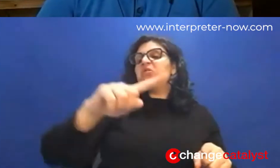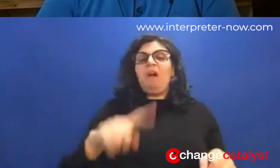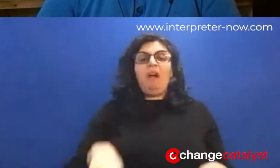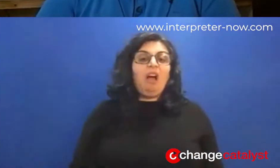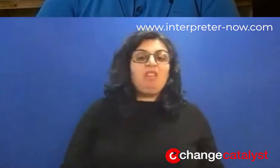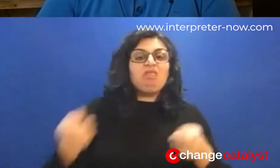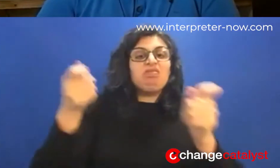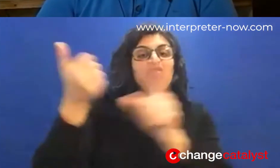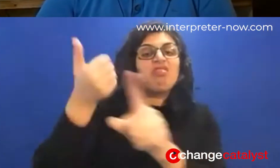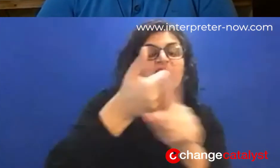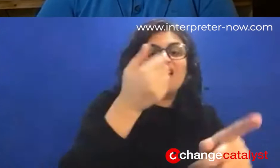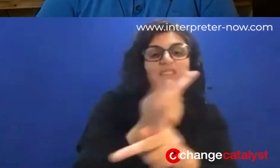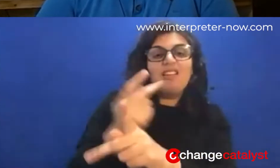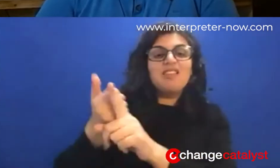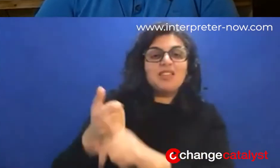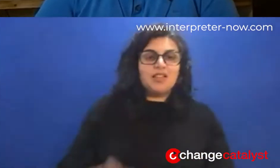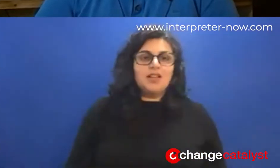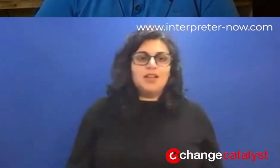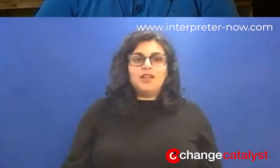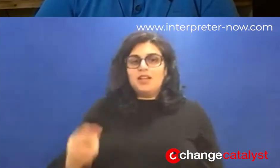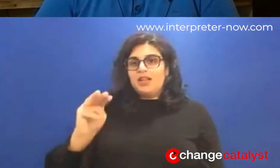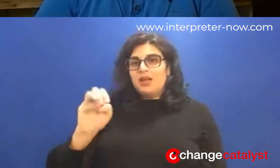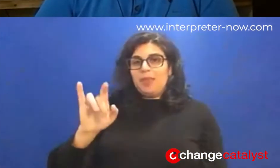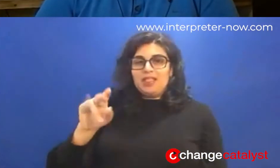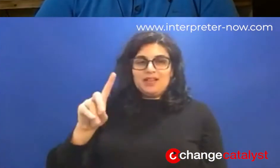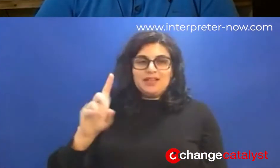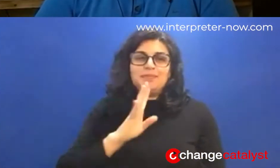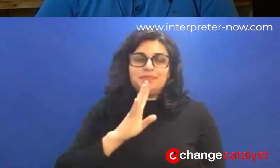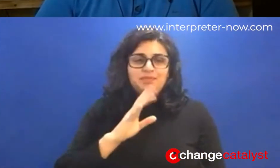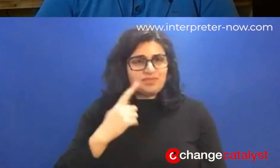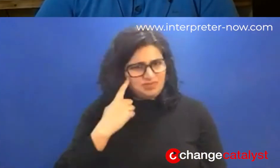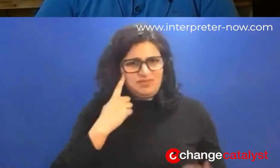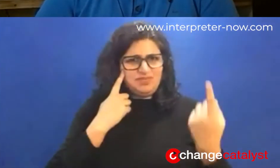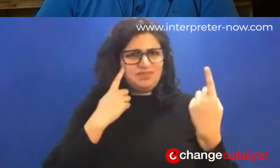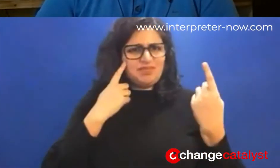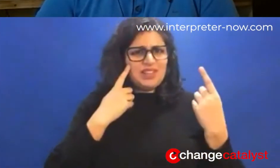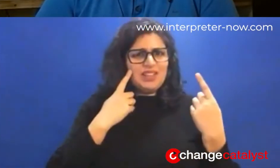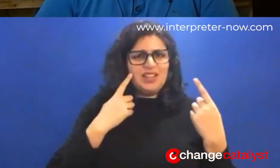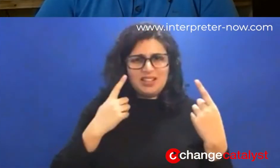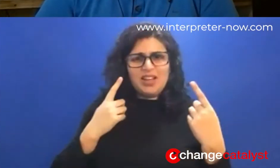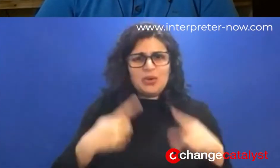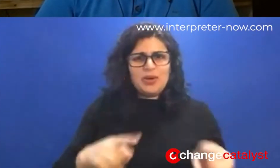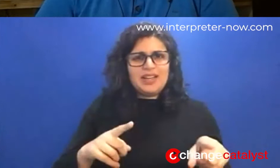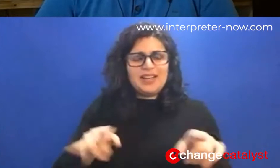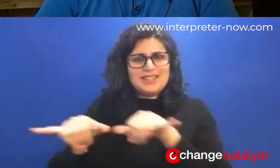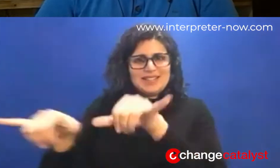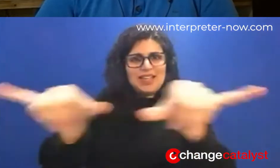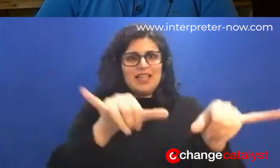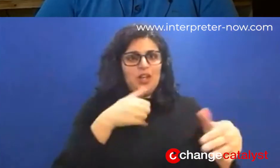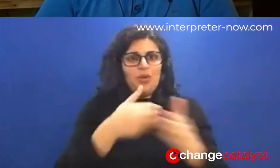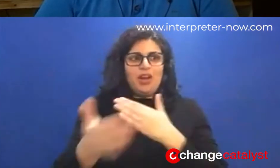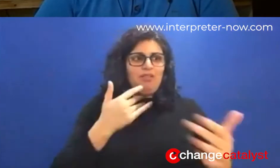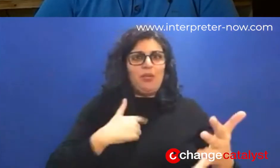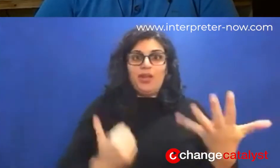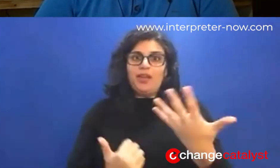And I would suggest that works for all of us too, that, wherever we are, we don't just say, I've